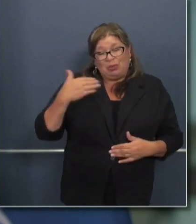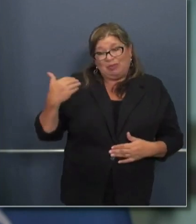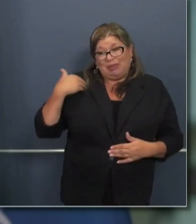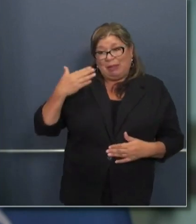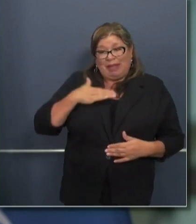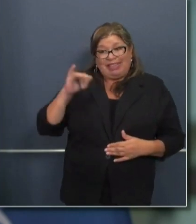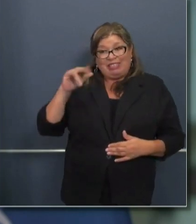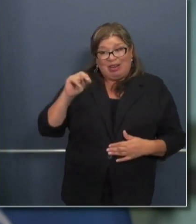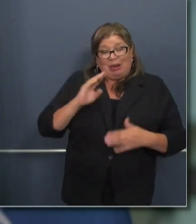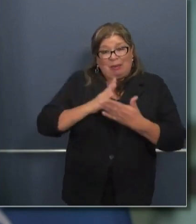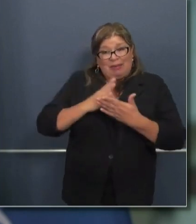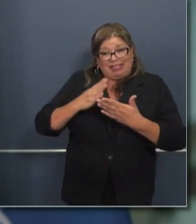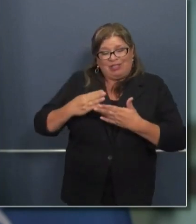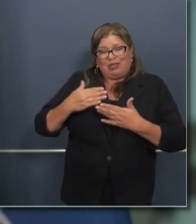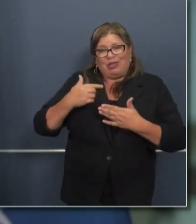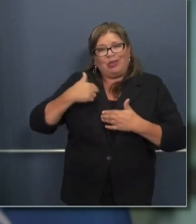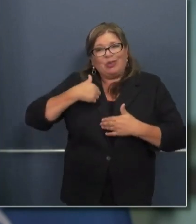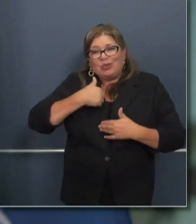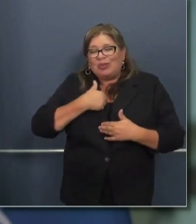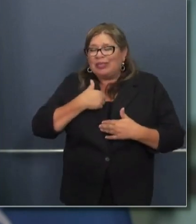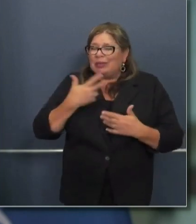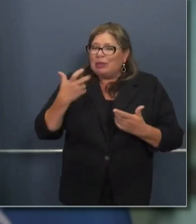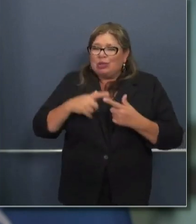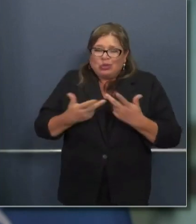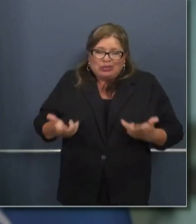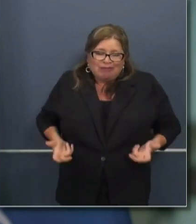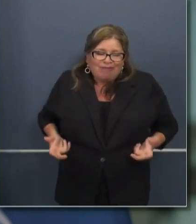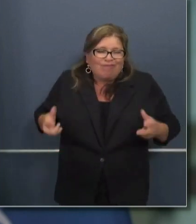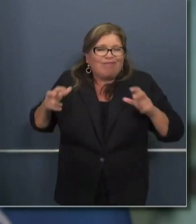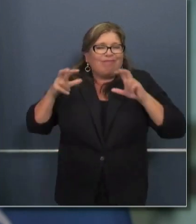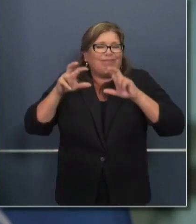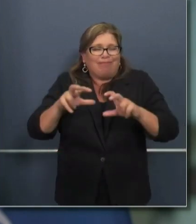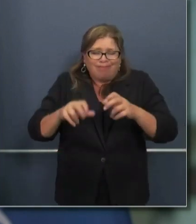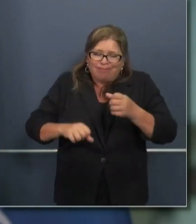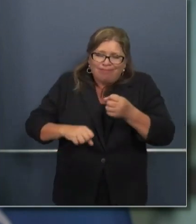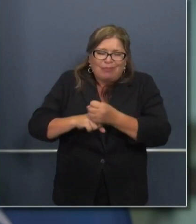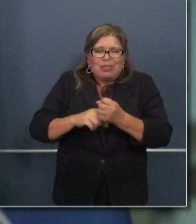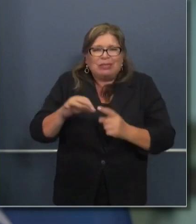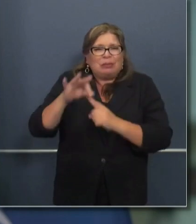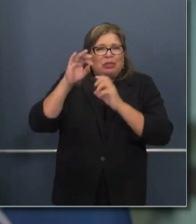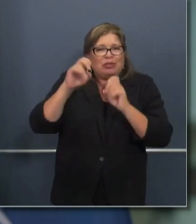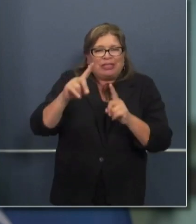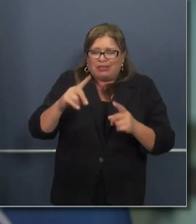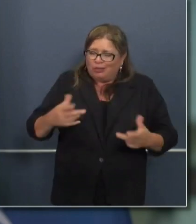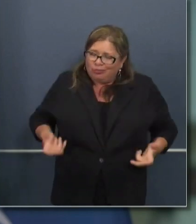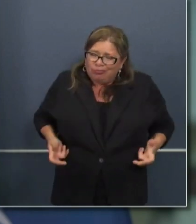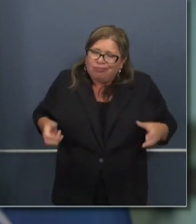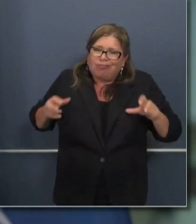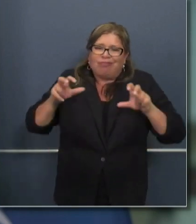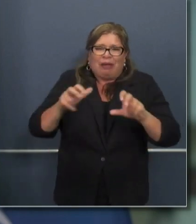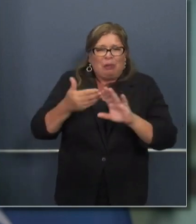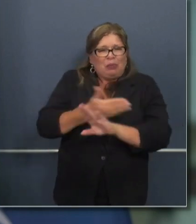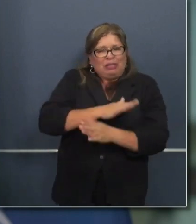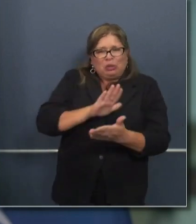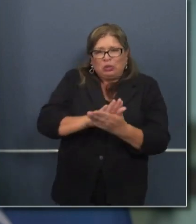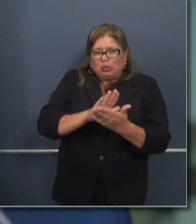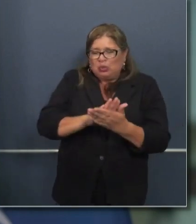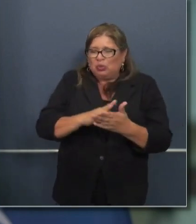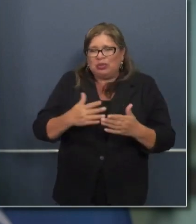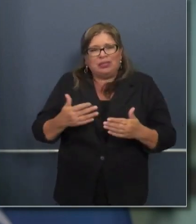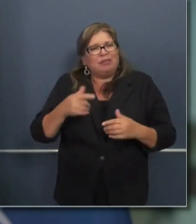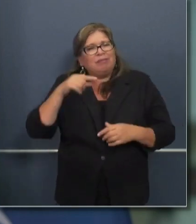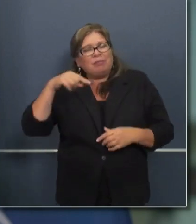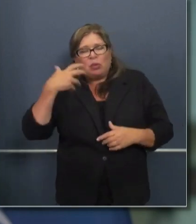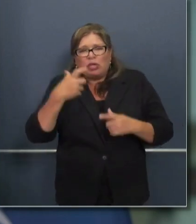January budget, we talked about historic investments in special education, historic investments in preschool, historic investments in teacher